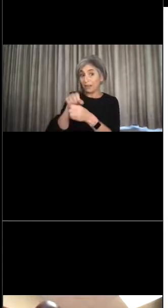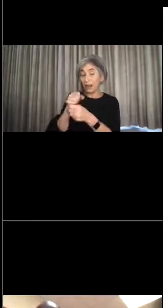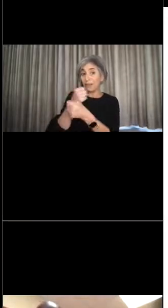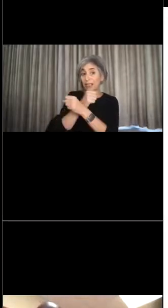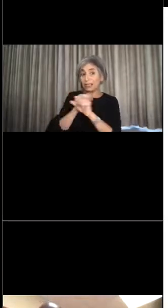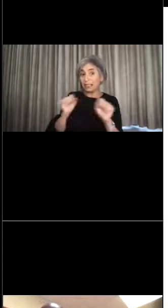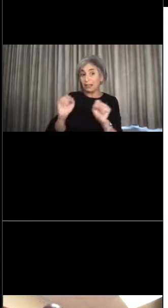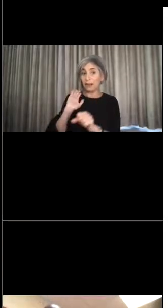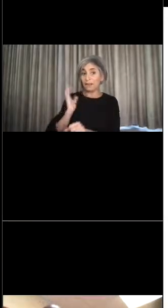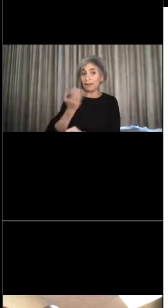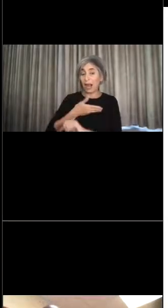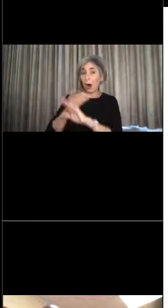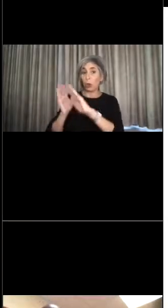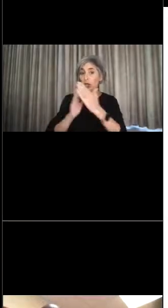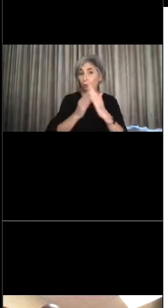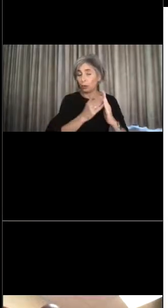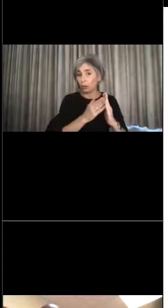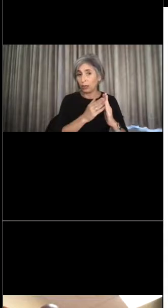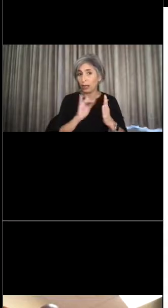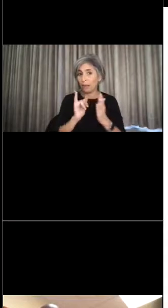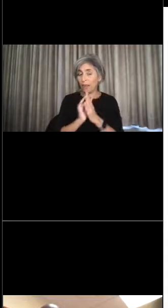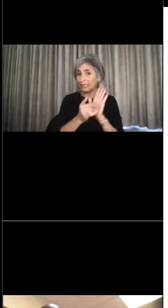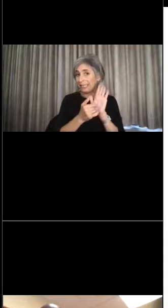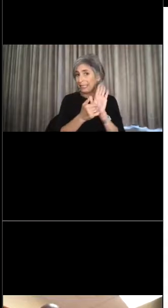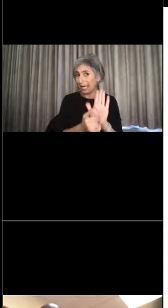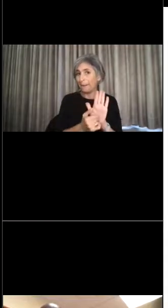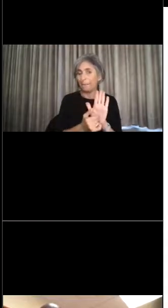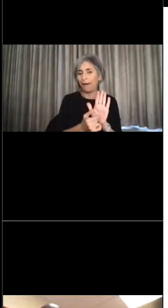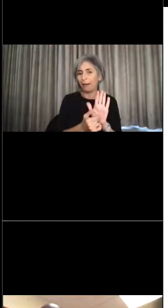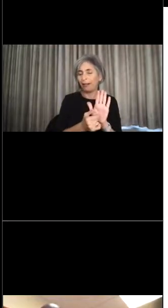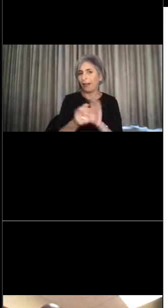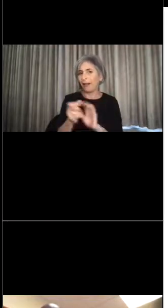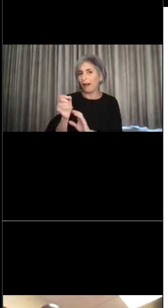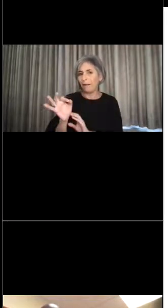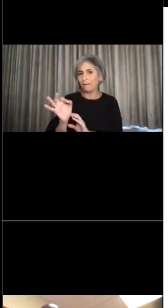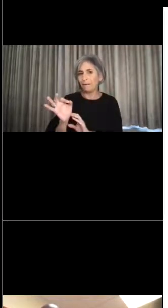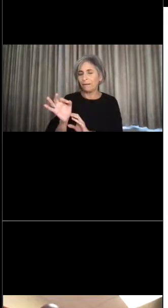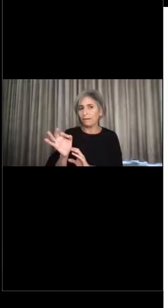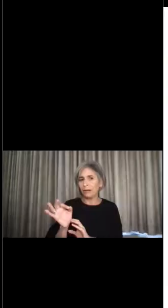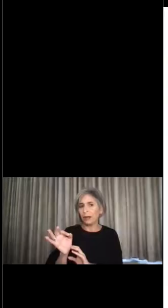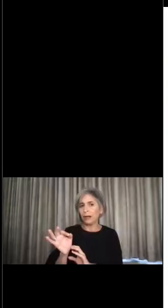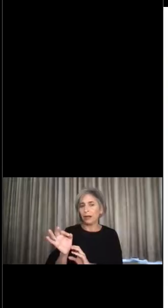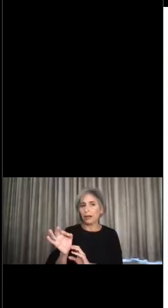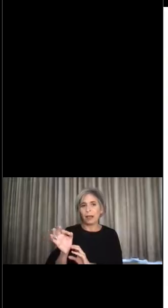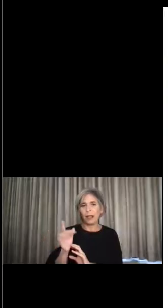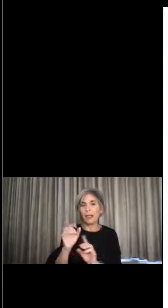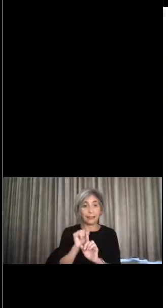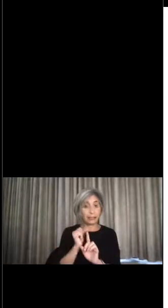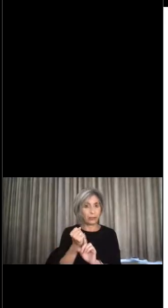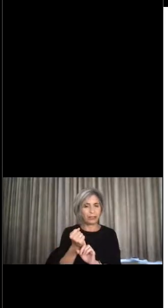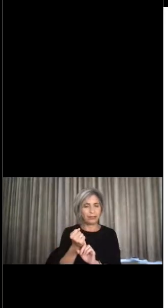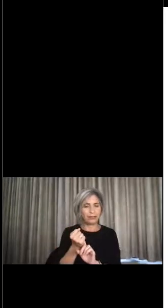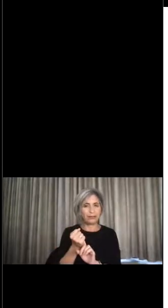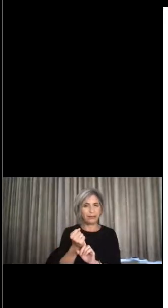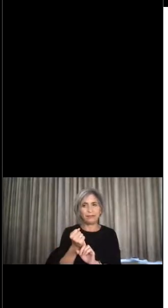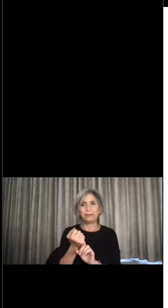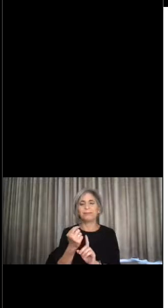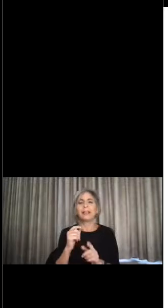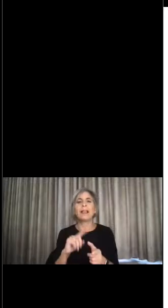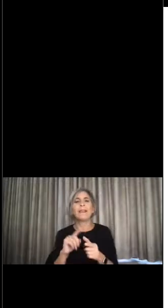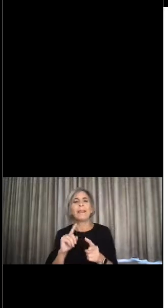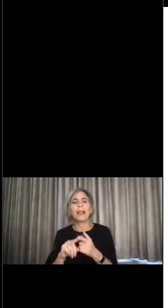our community. And that's a prime example of one of the scenarios. And thereafter, Bill, I just wanted